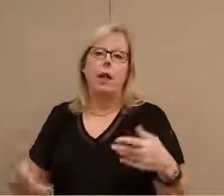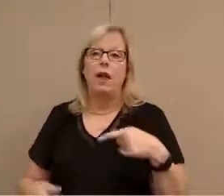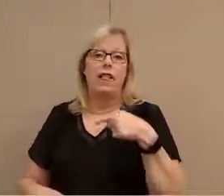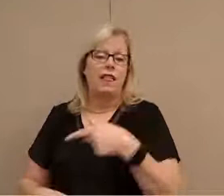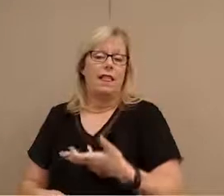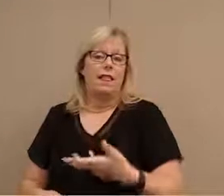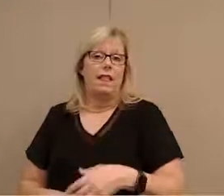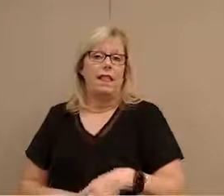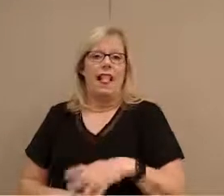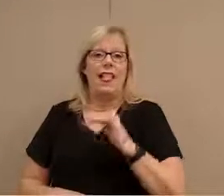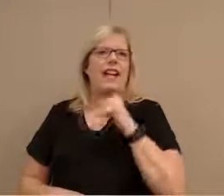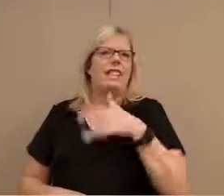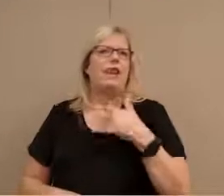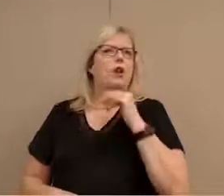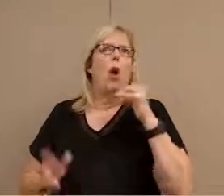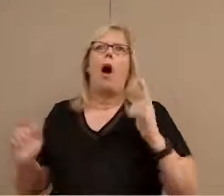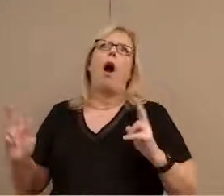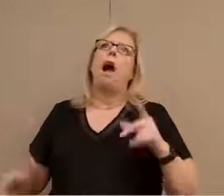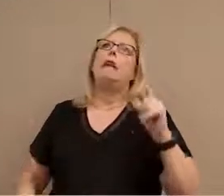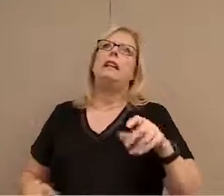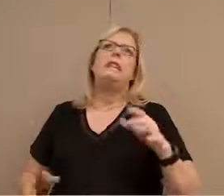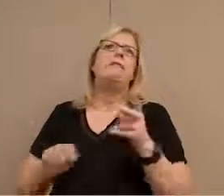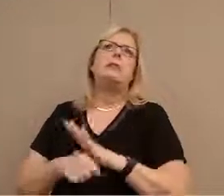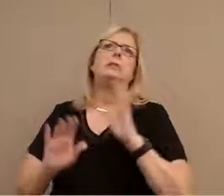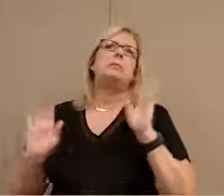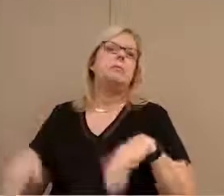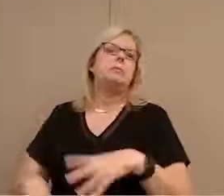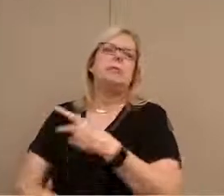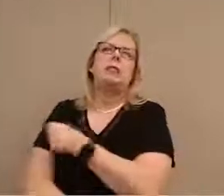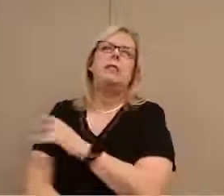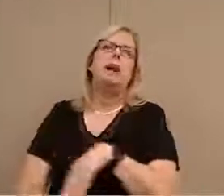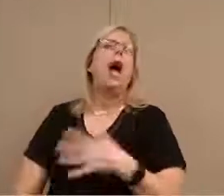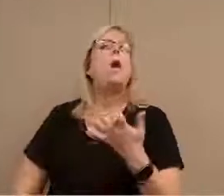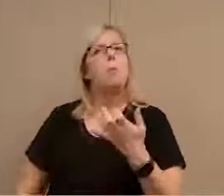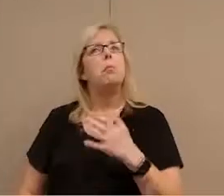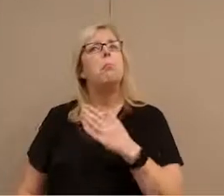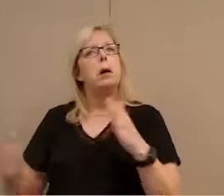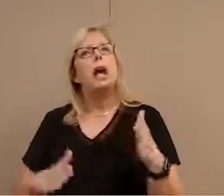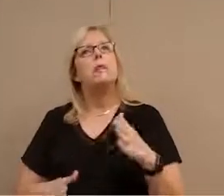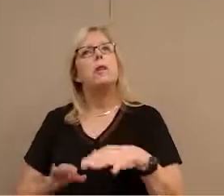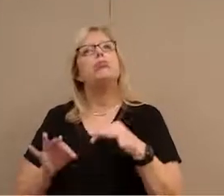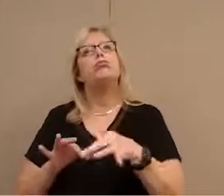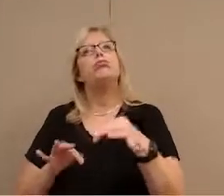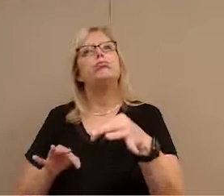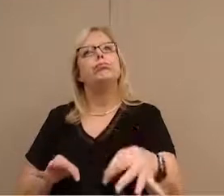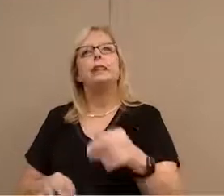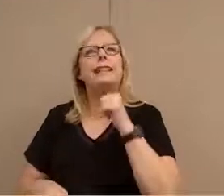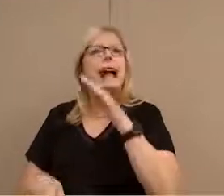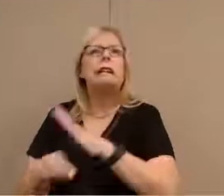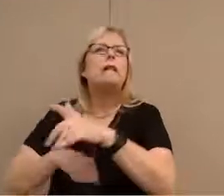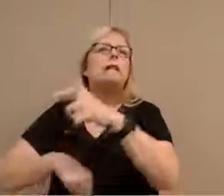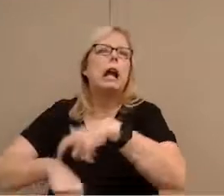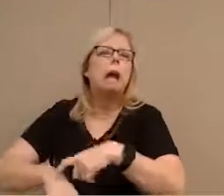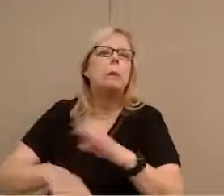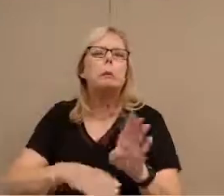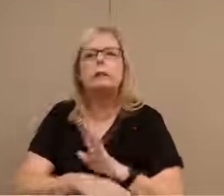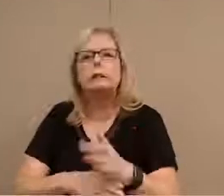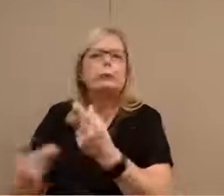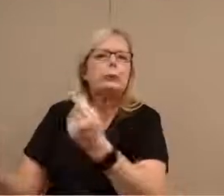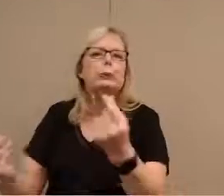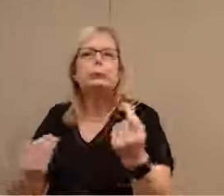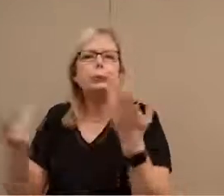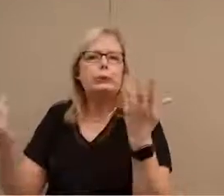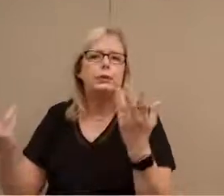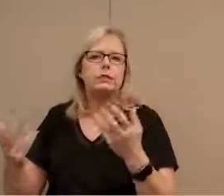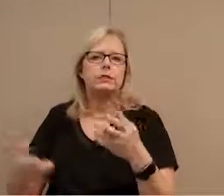that urgency to get the vaccine. I wanted to get the vaccine, but I didn't have time. I had to do this, I had to do